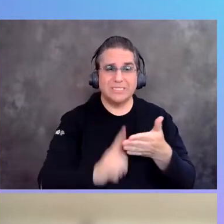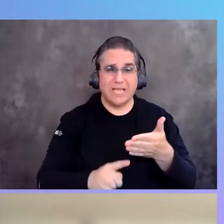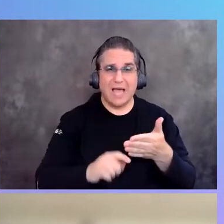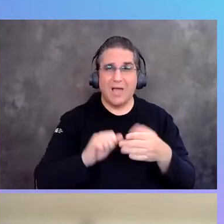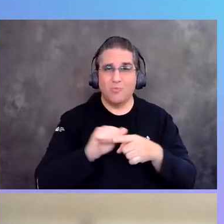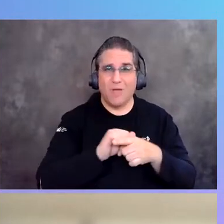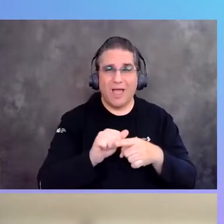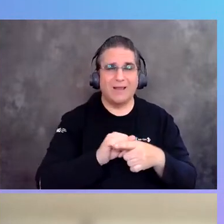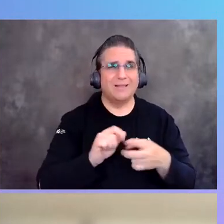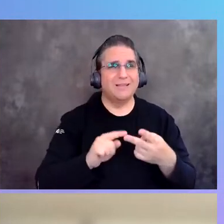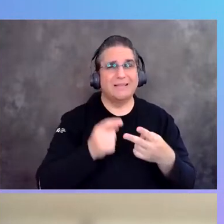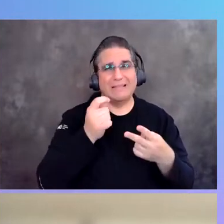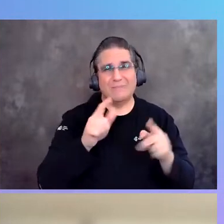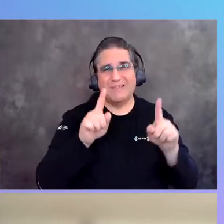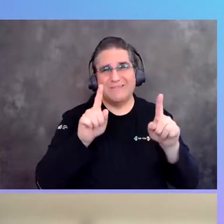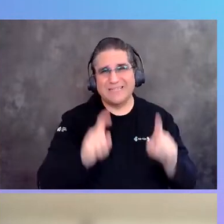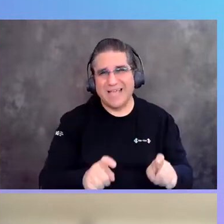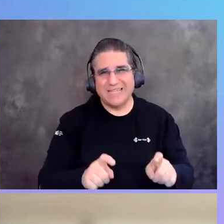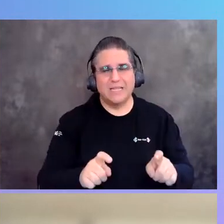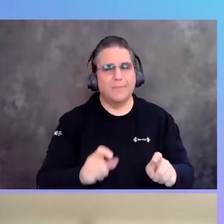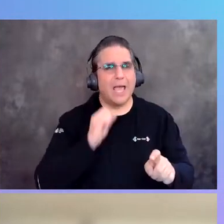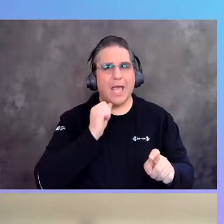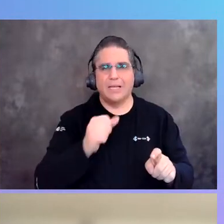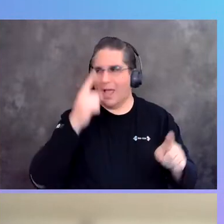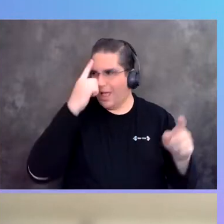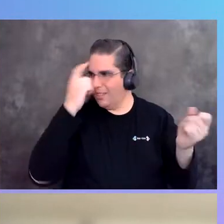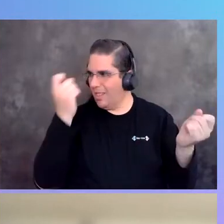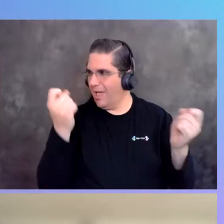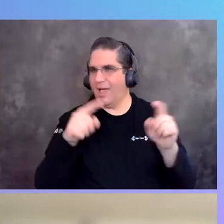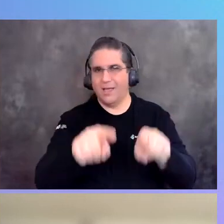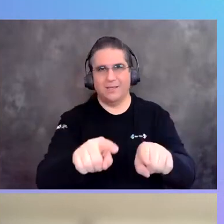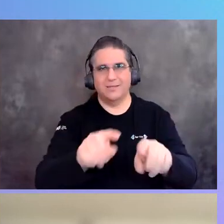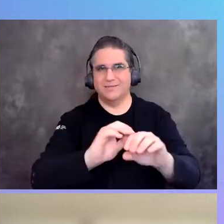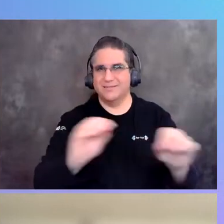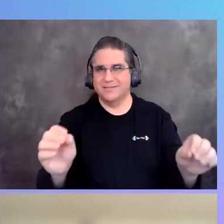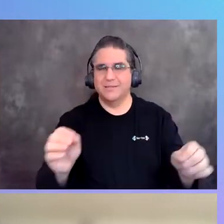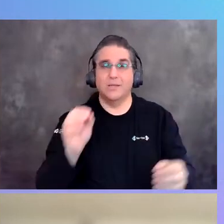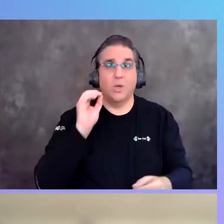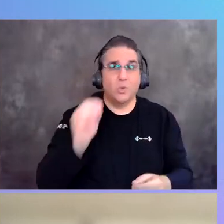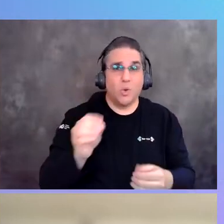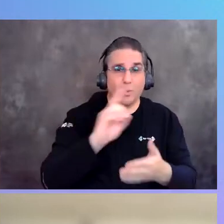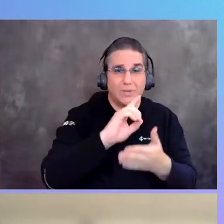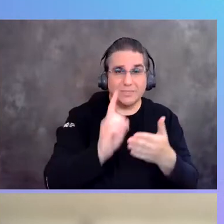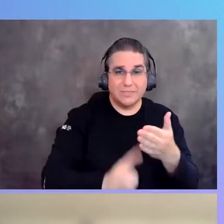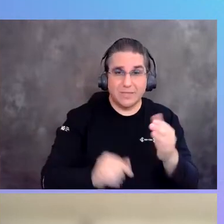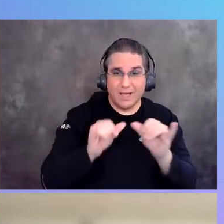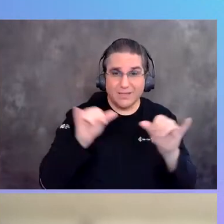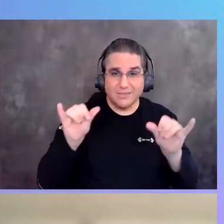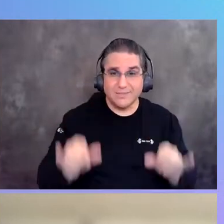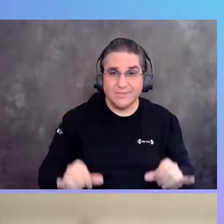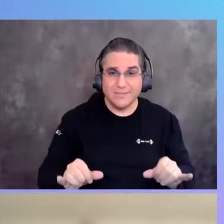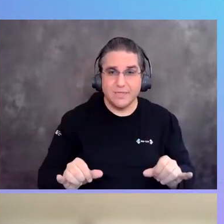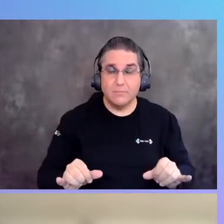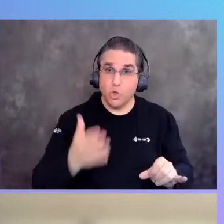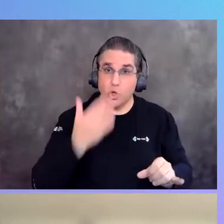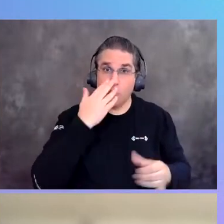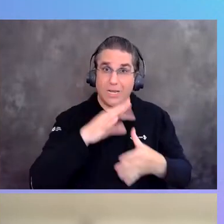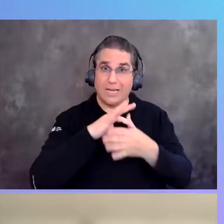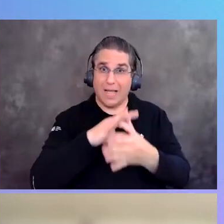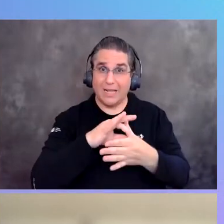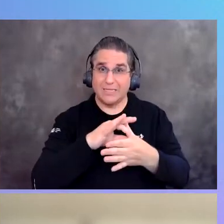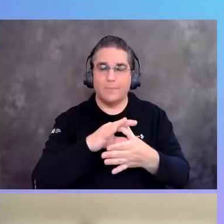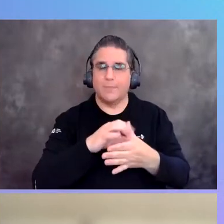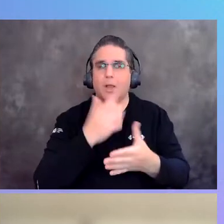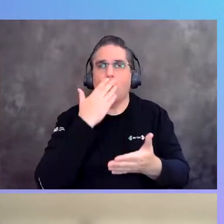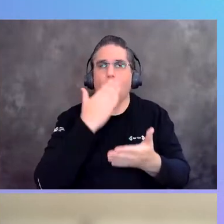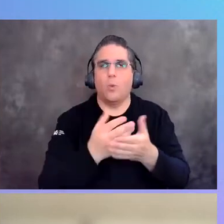work, but not aligned, no design system. Great content, by the way, really useful content, but it wasn't particularly well organized. It was